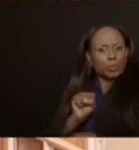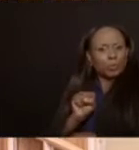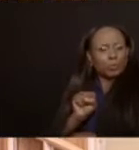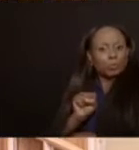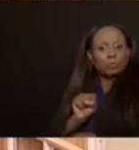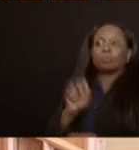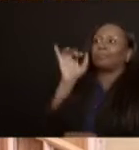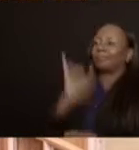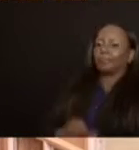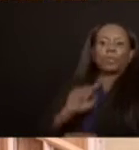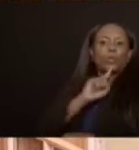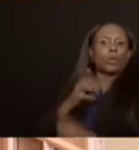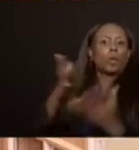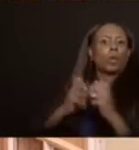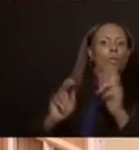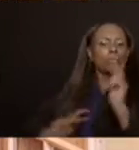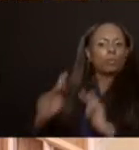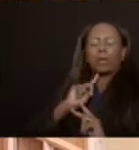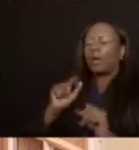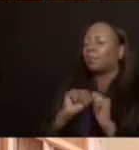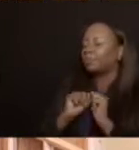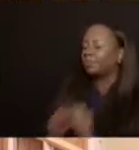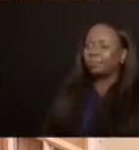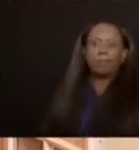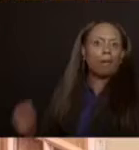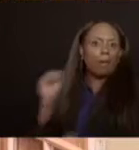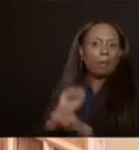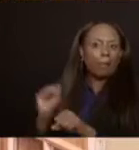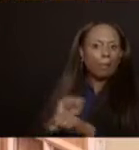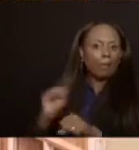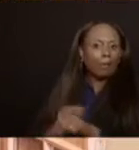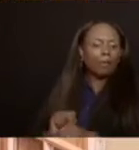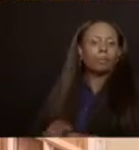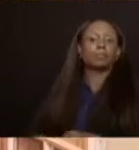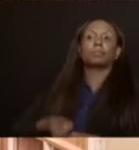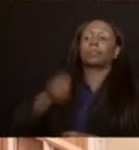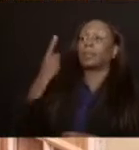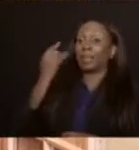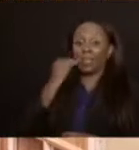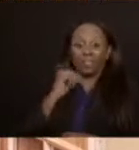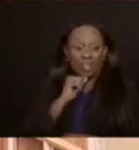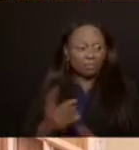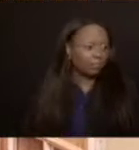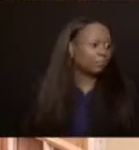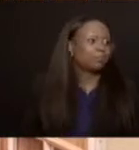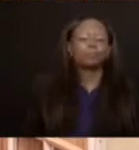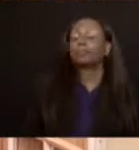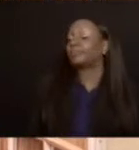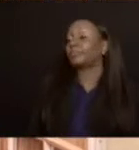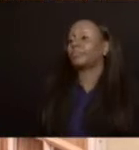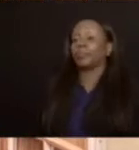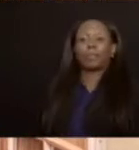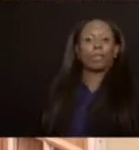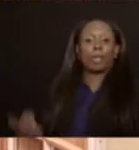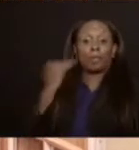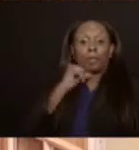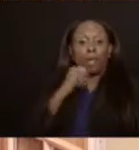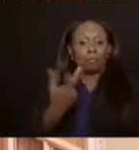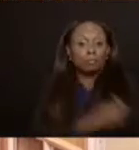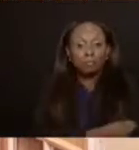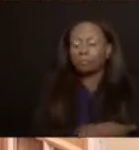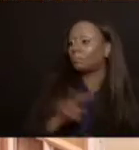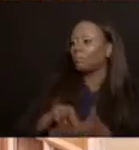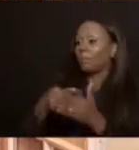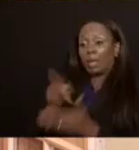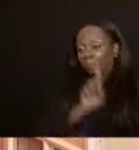be an incentive to persons to continue, and recognizing that if you don't, then well, you just have to be subject to the regular testing. And